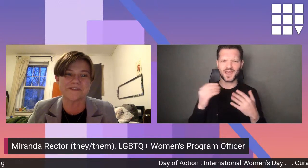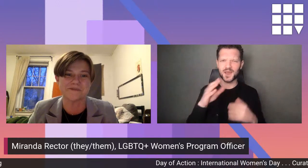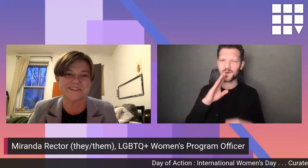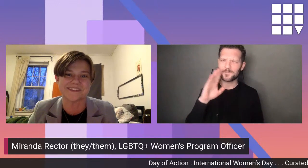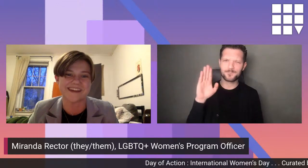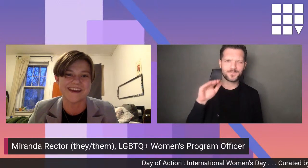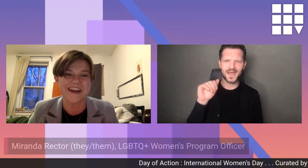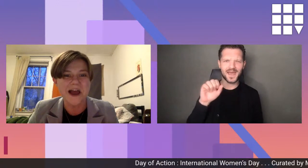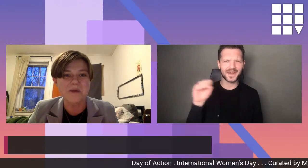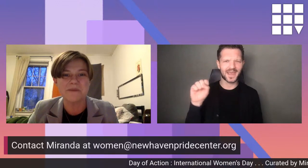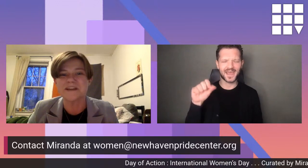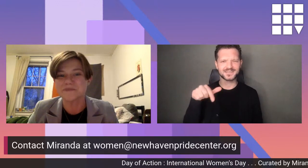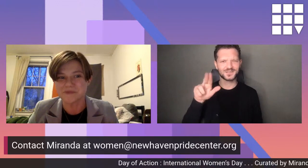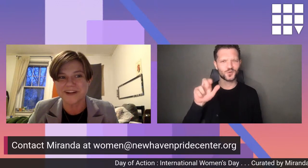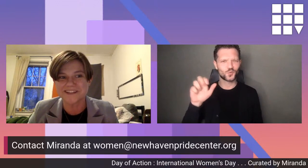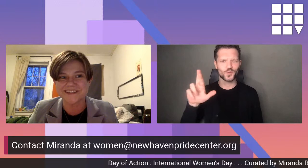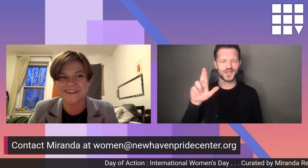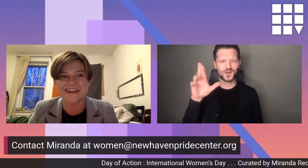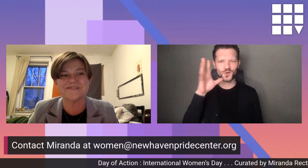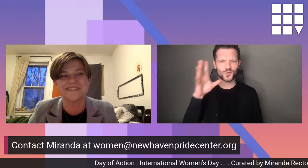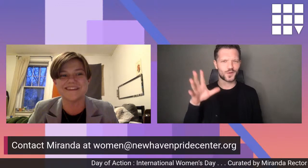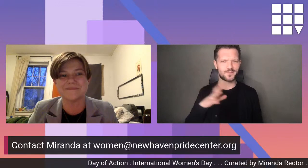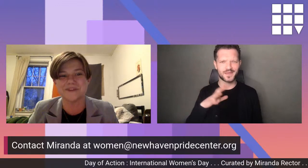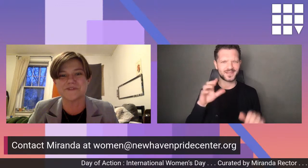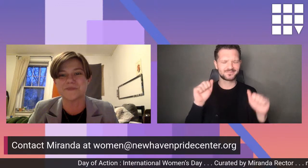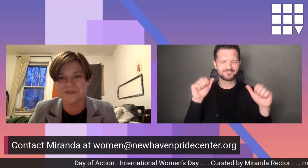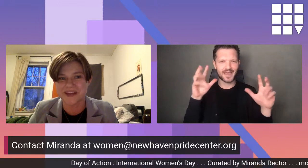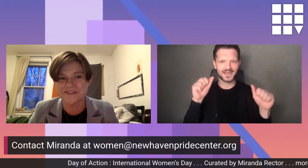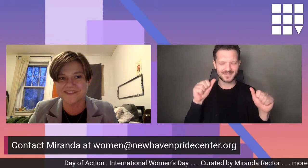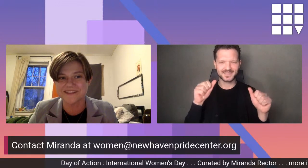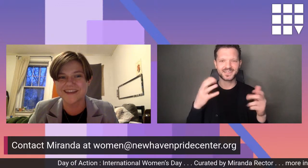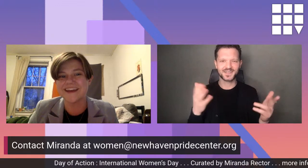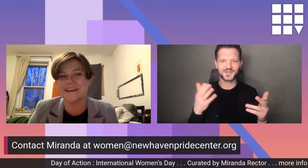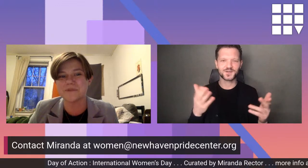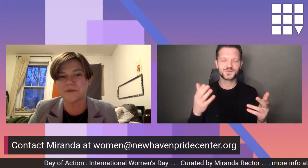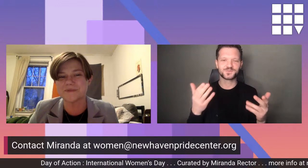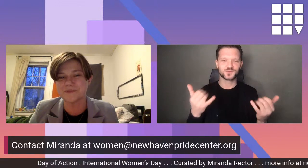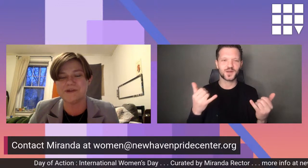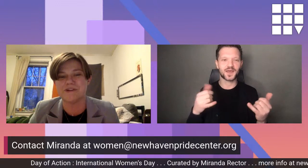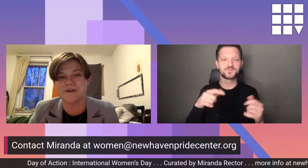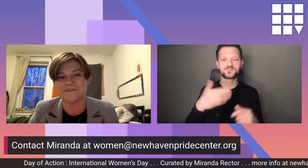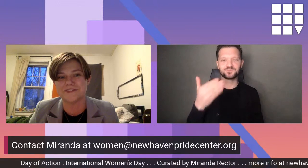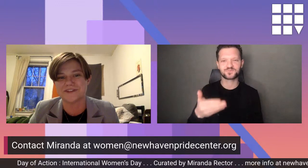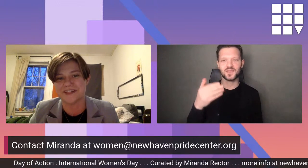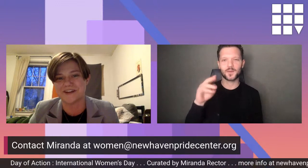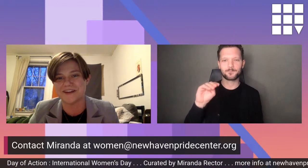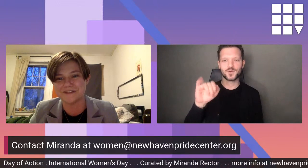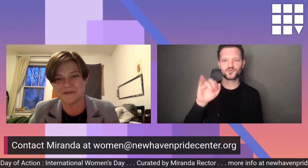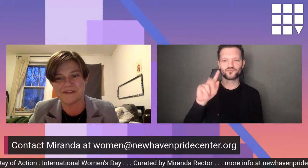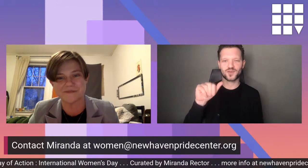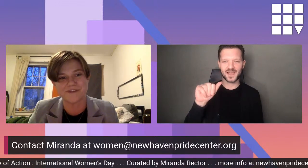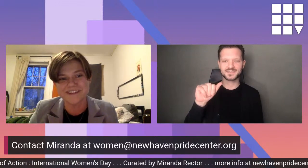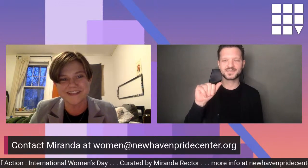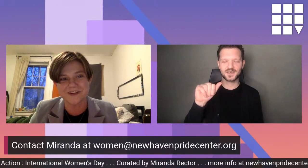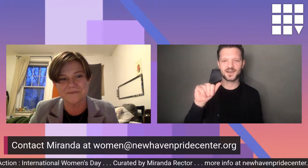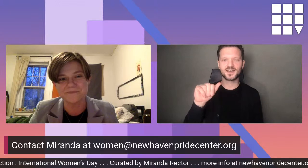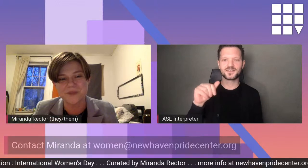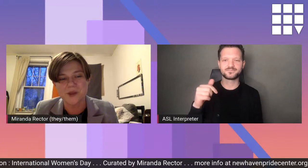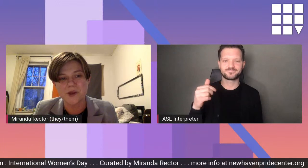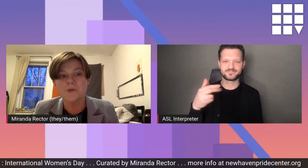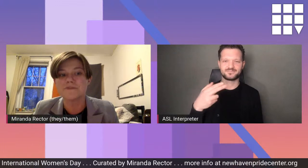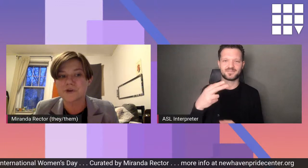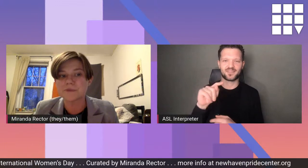come and spoken to us today. My name's Miranda. I use they, them, theirs pronouns, and I'm the Women's Program Officer here at the New Haven Pride